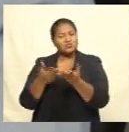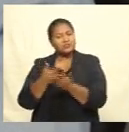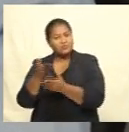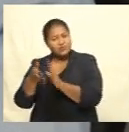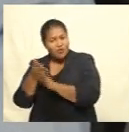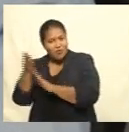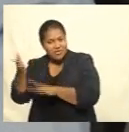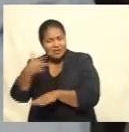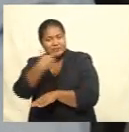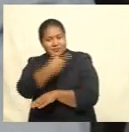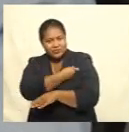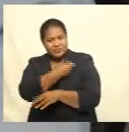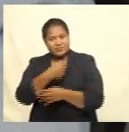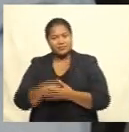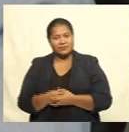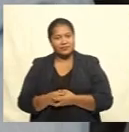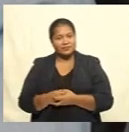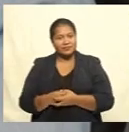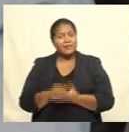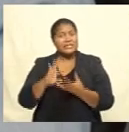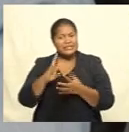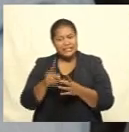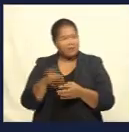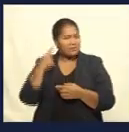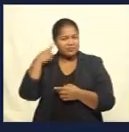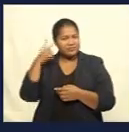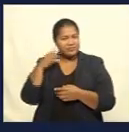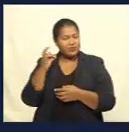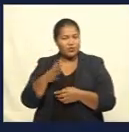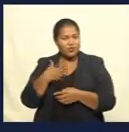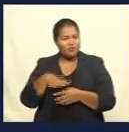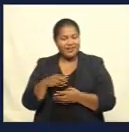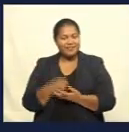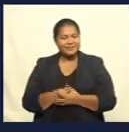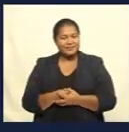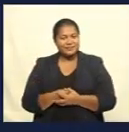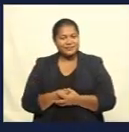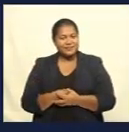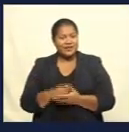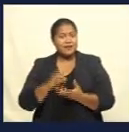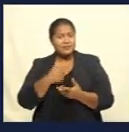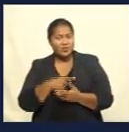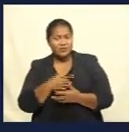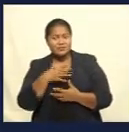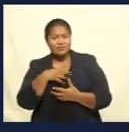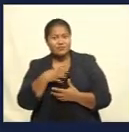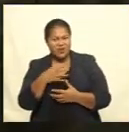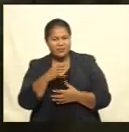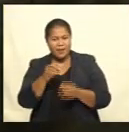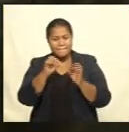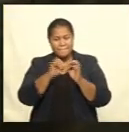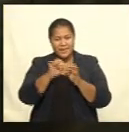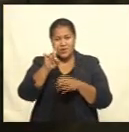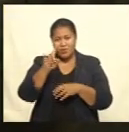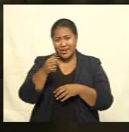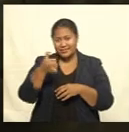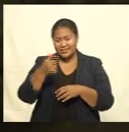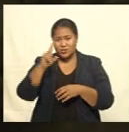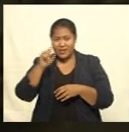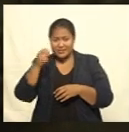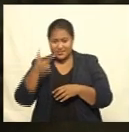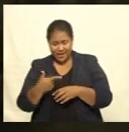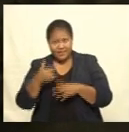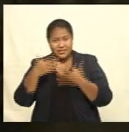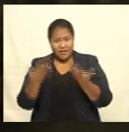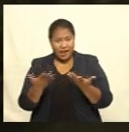then not take it, I think is a travesty. With the more infectious B1617 variant now here, Fijians